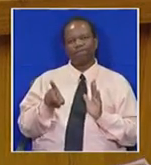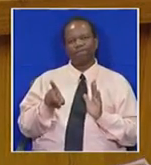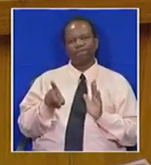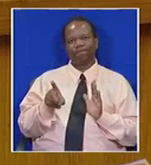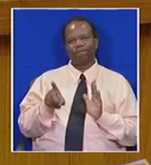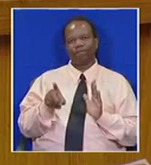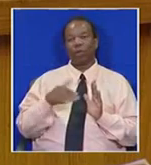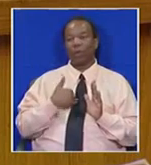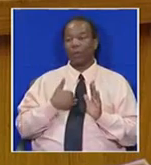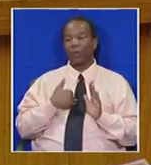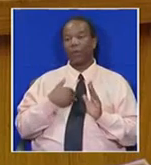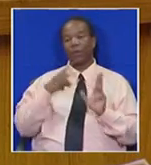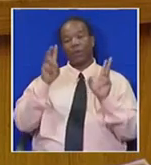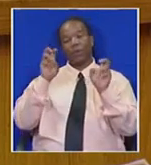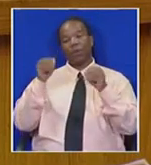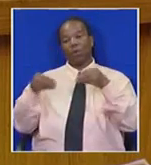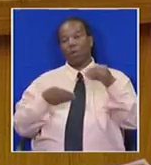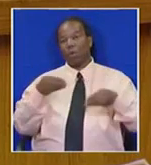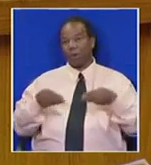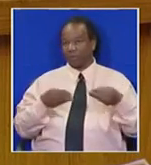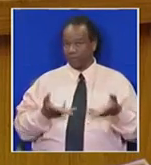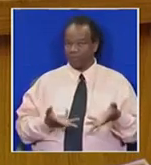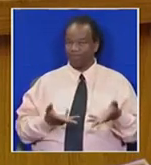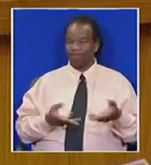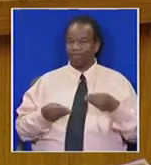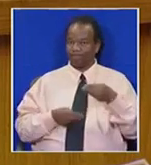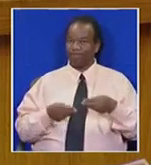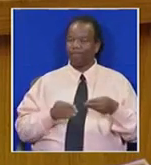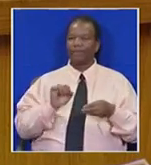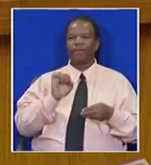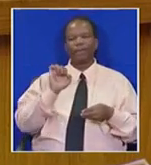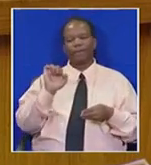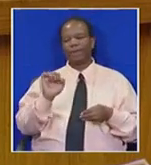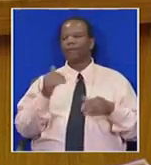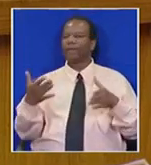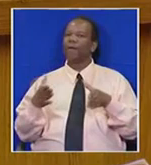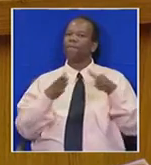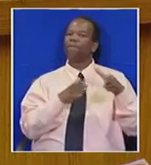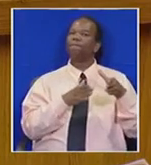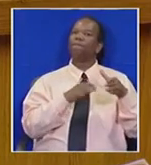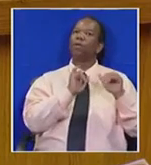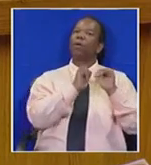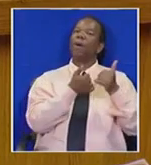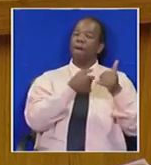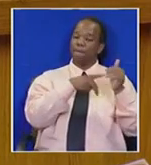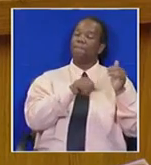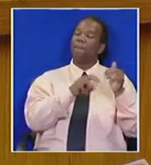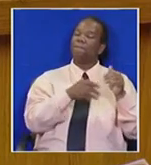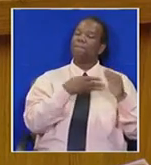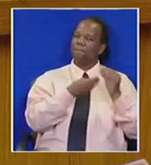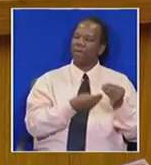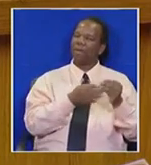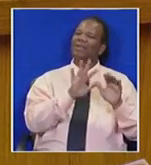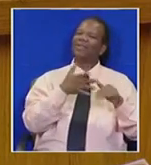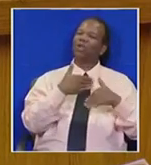issue of corruption that you mentioned is something that is very central to the PAM Bill, very central to our concerns, and we have dealt with